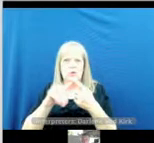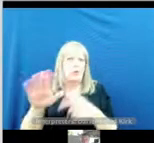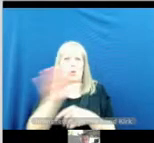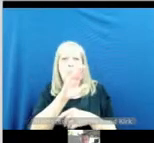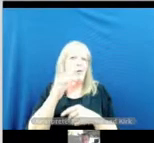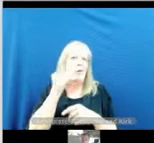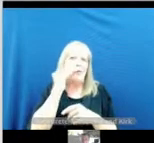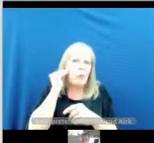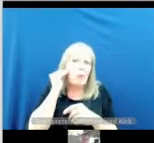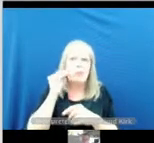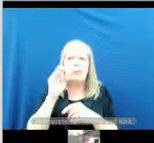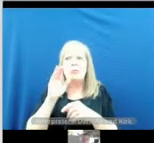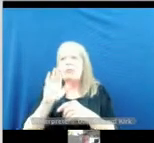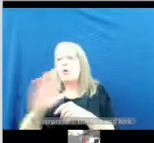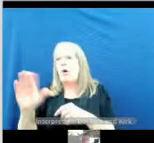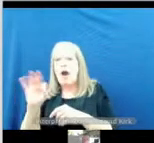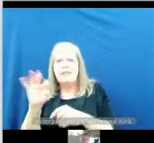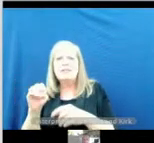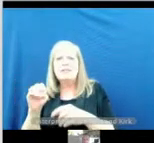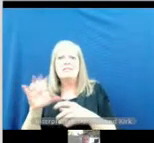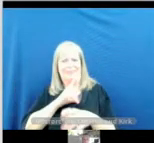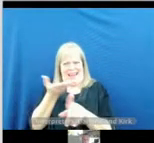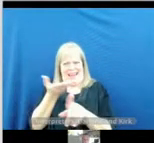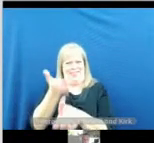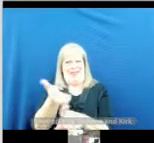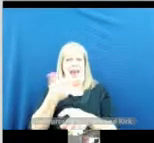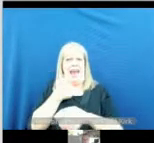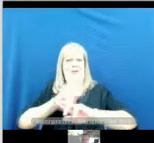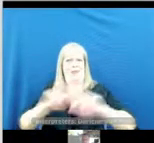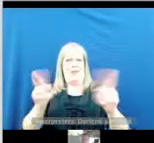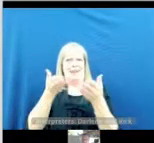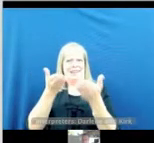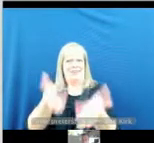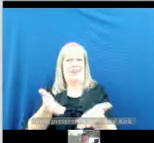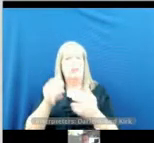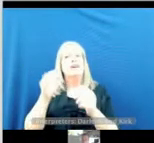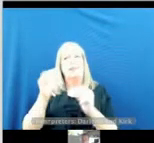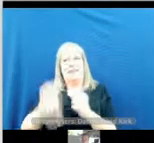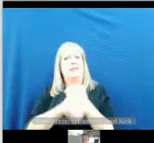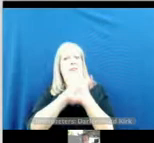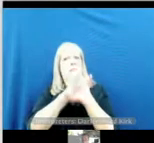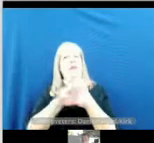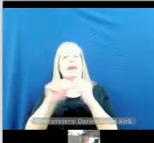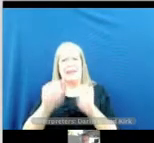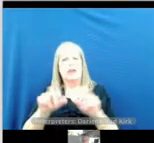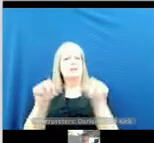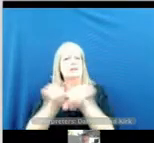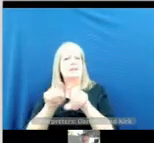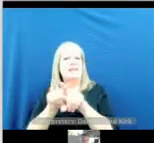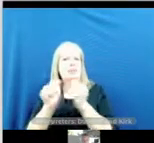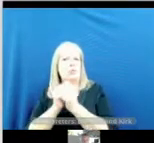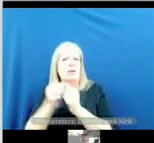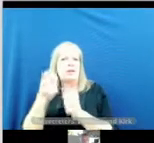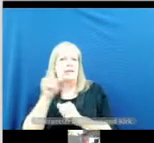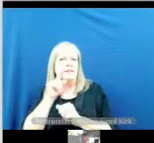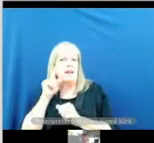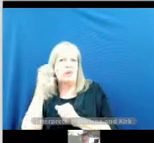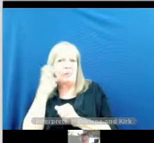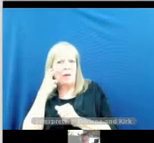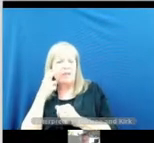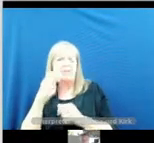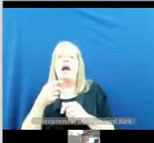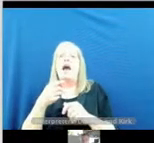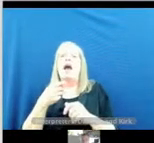office, wherever you're sitting, and it's just fascinating. I've posted a whole variety of other